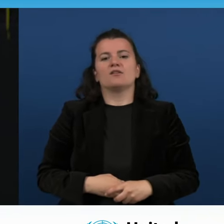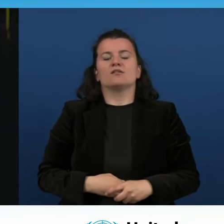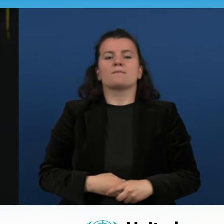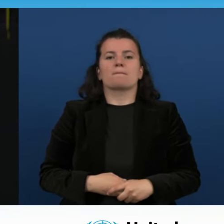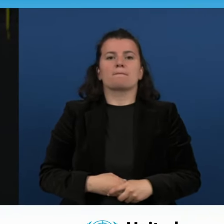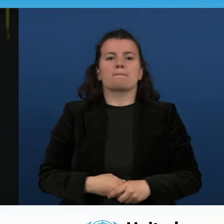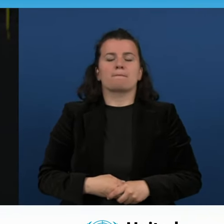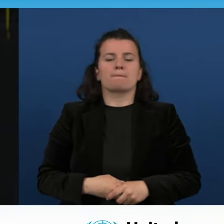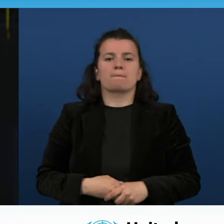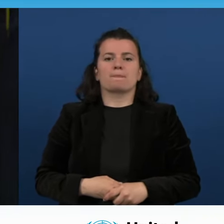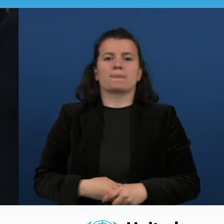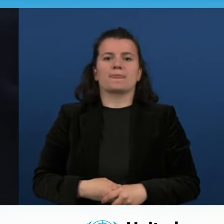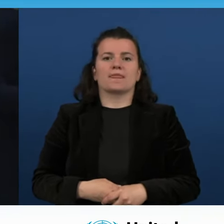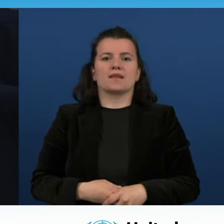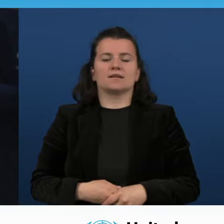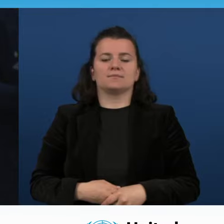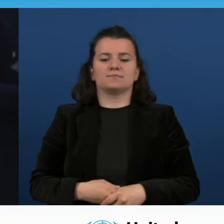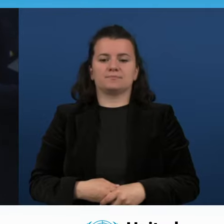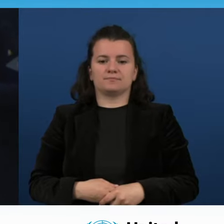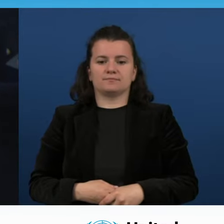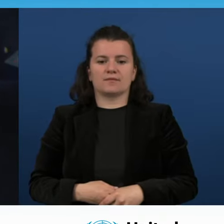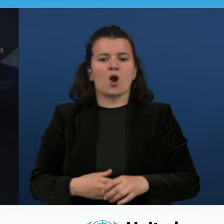poverty doesn't need a magic,